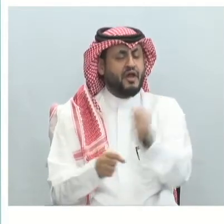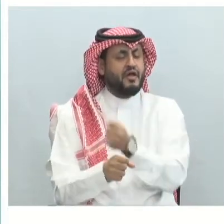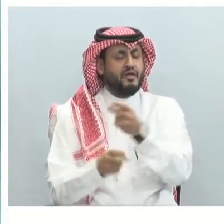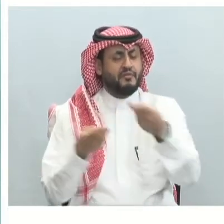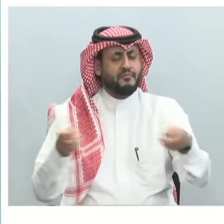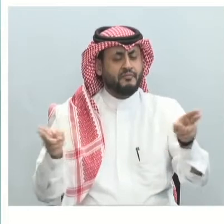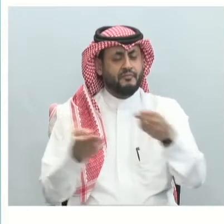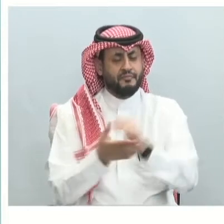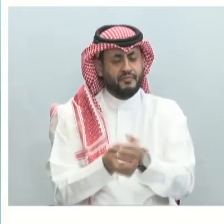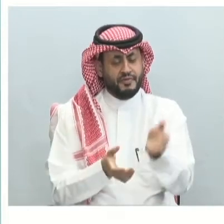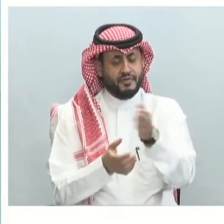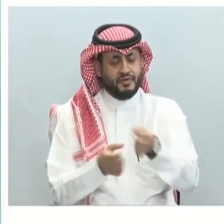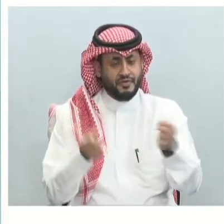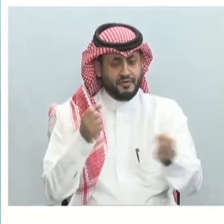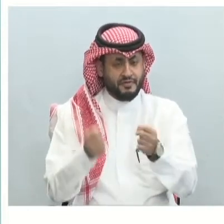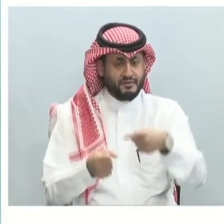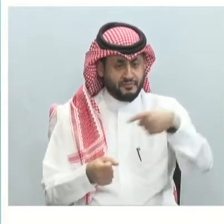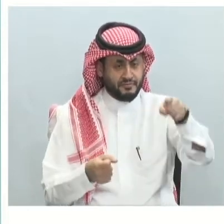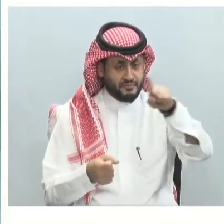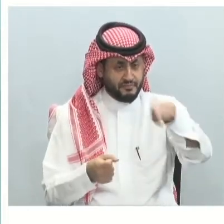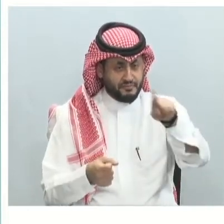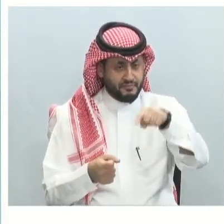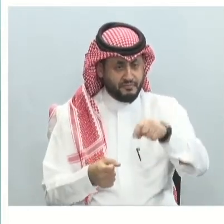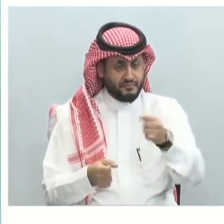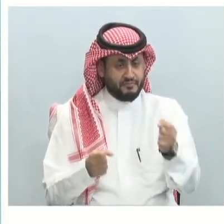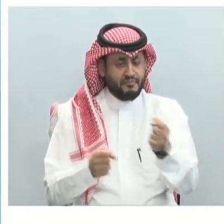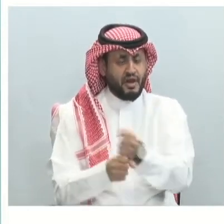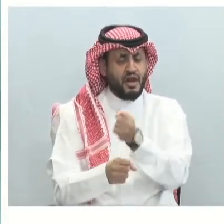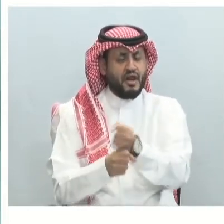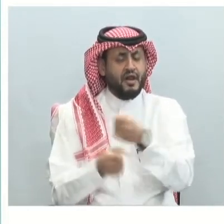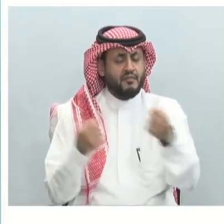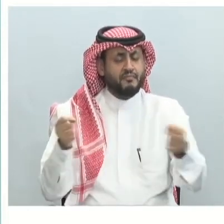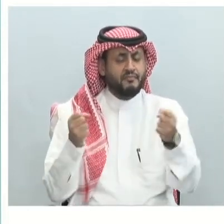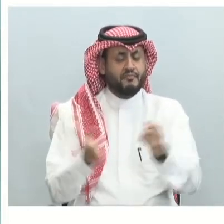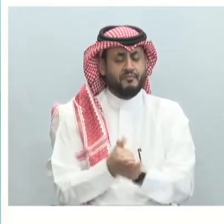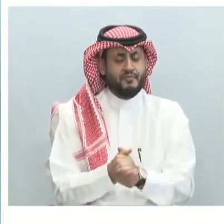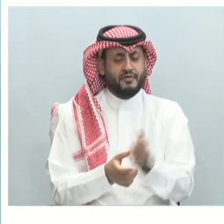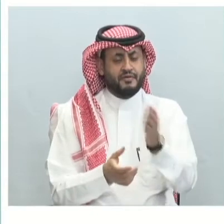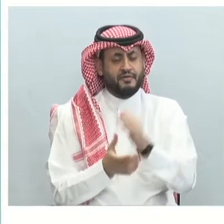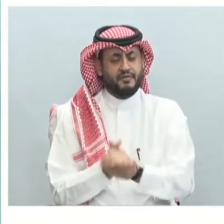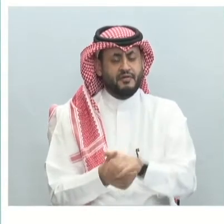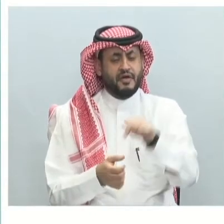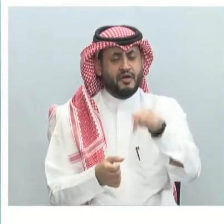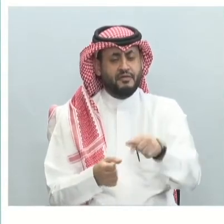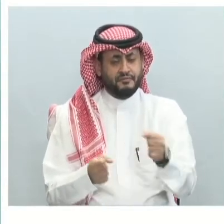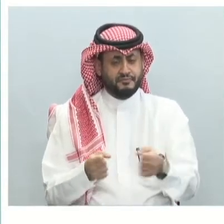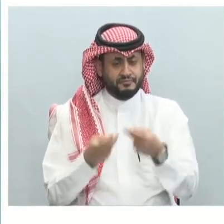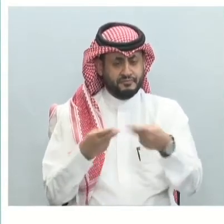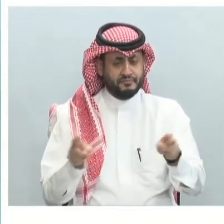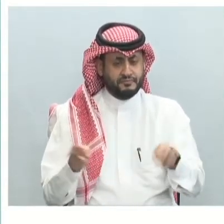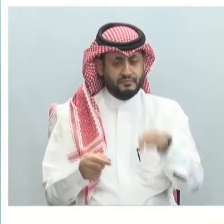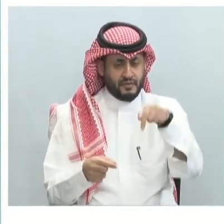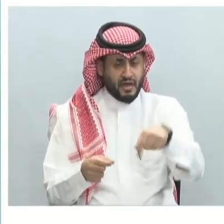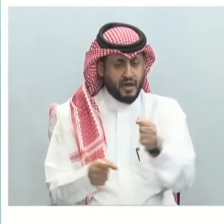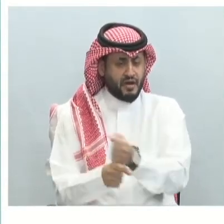chant. Play the true and false action game. Act out the what are you doing chant. Okay,